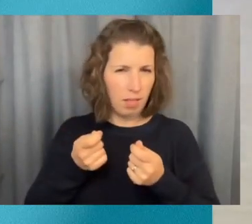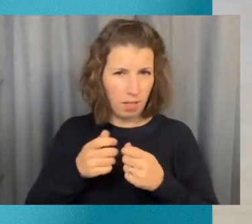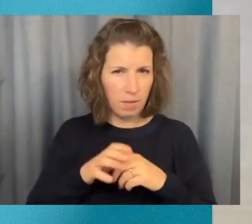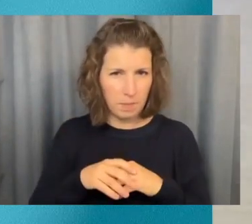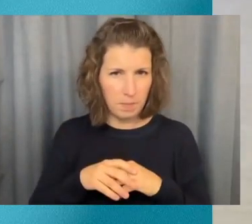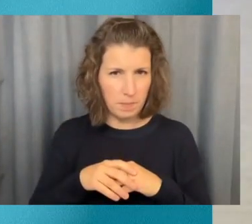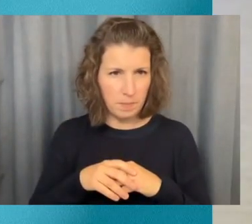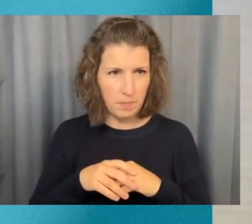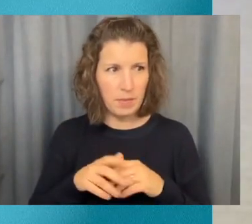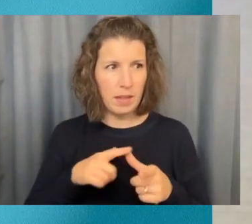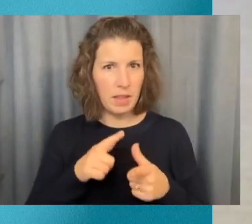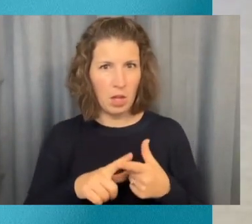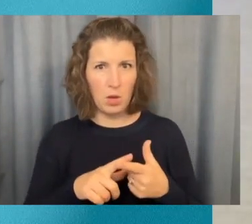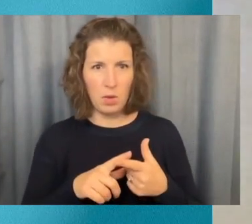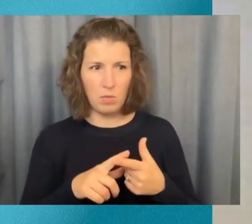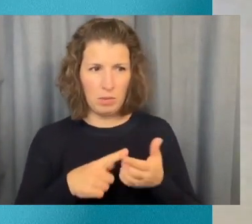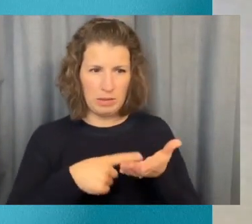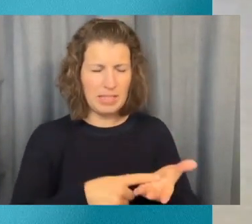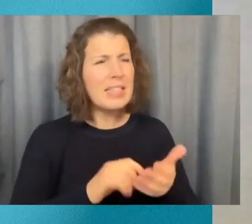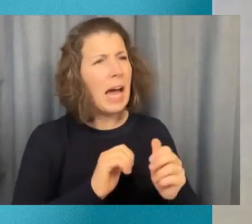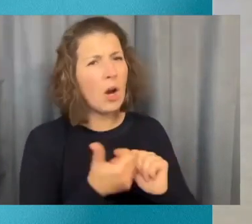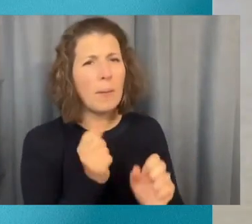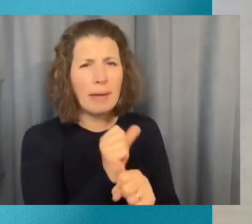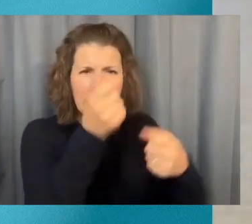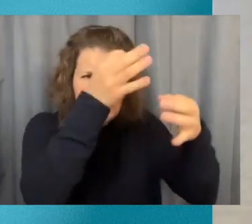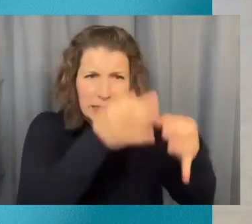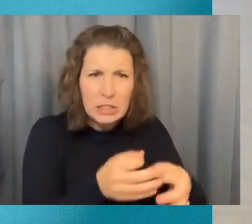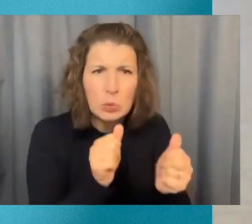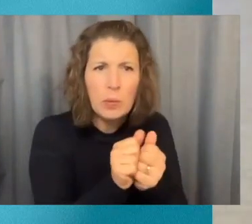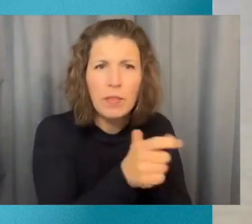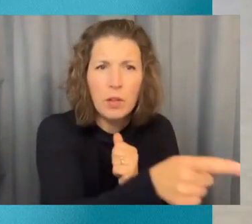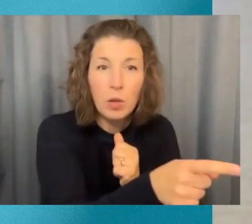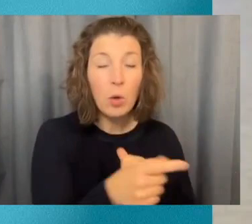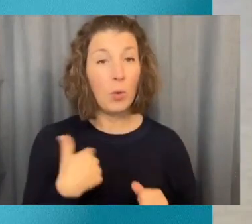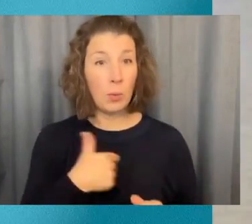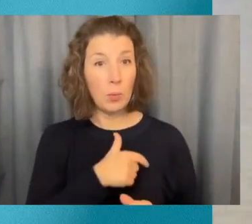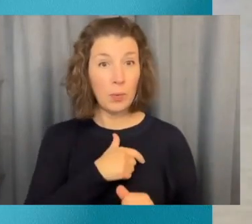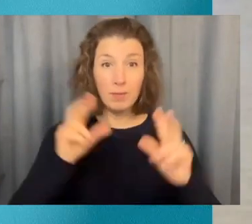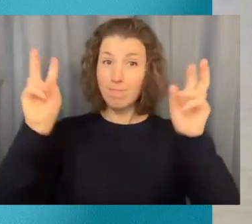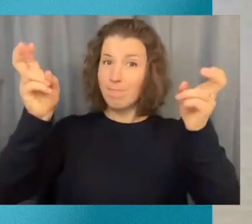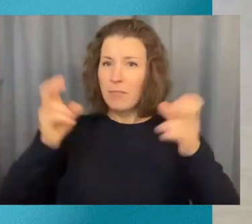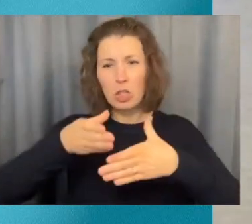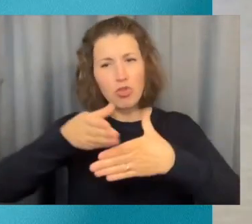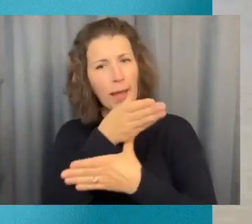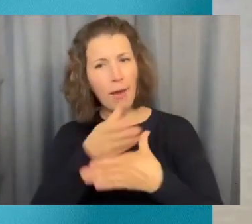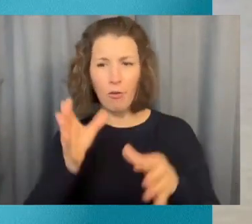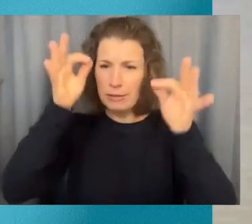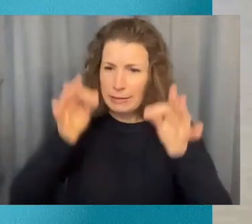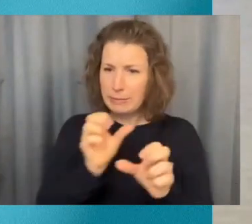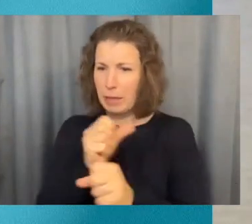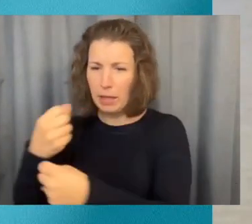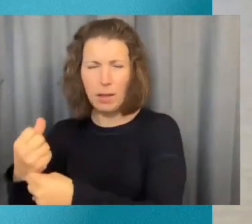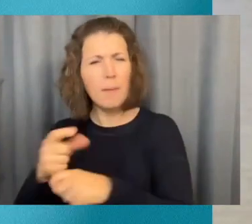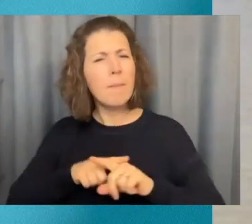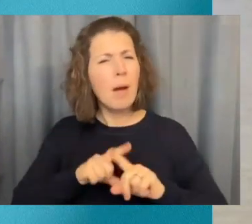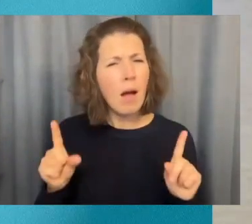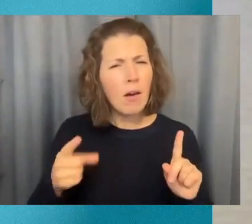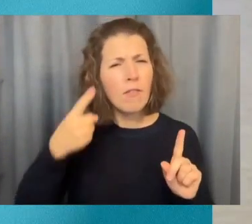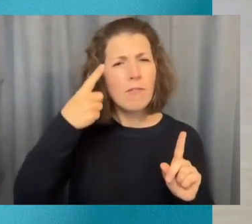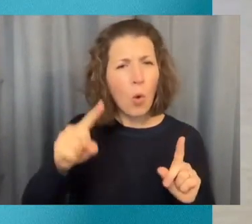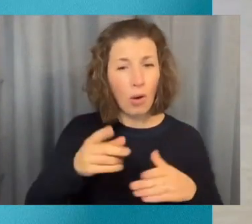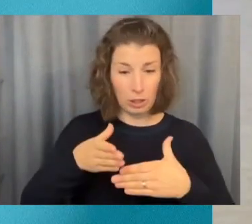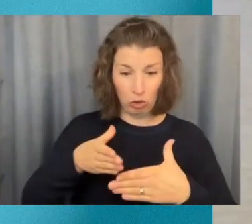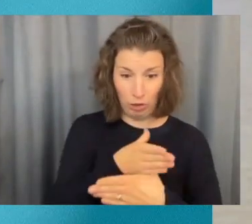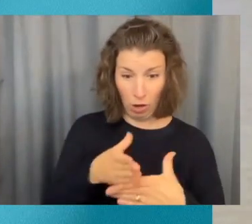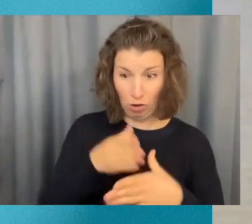you, we talk about shared decision making, but to have shared decision making, there